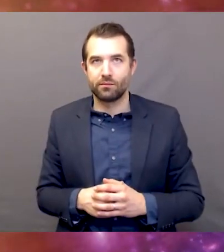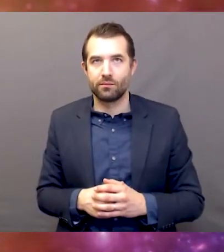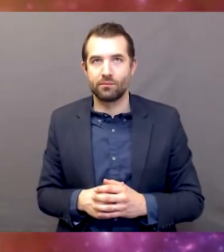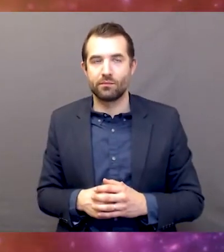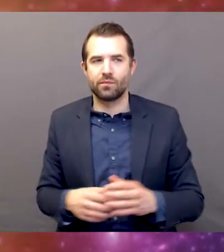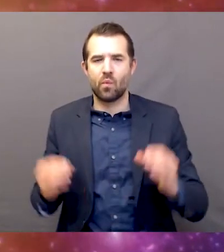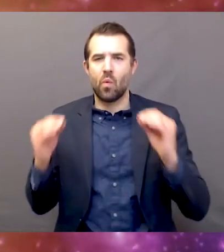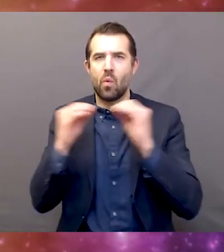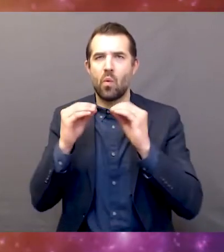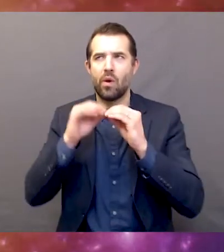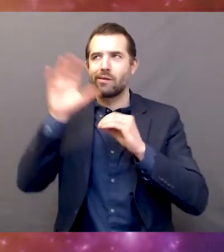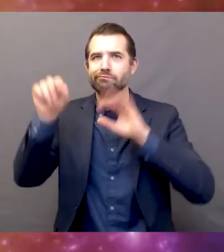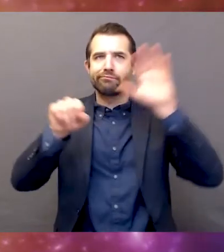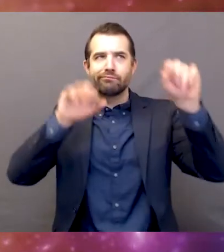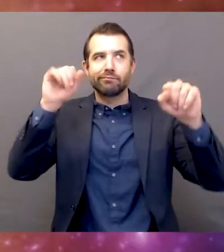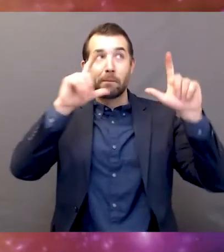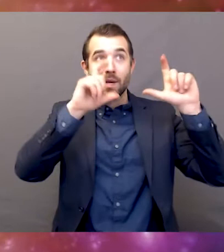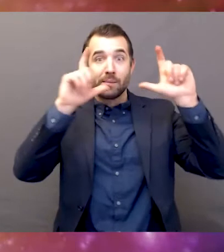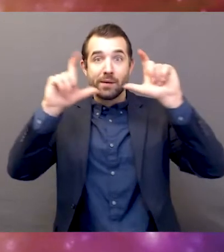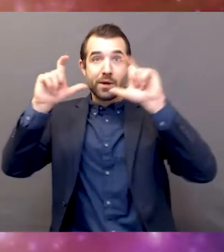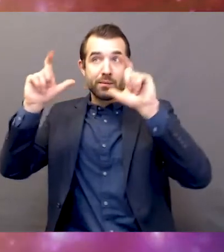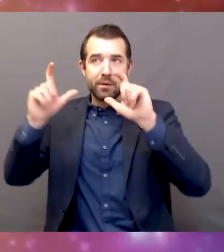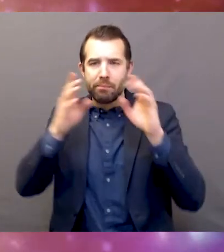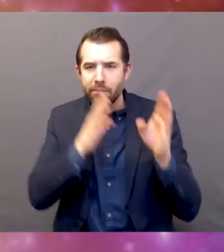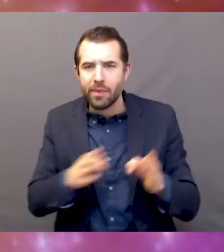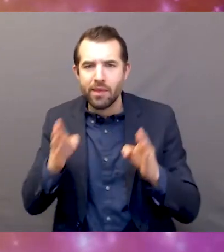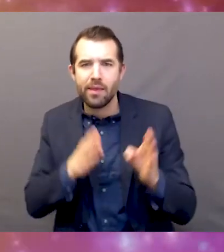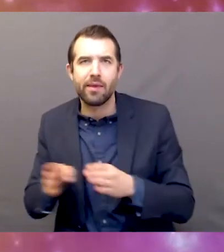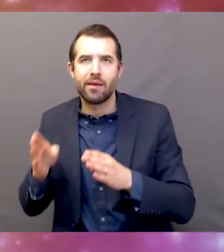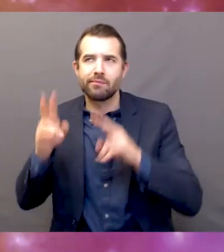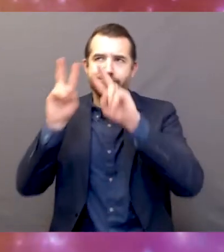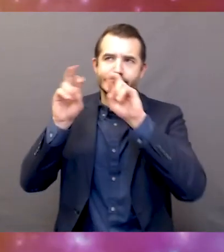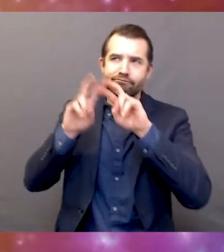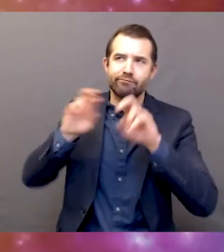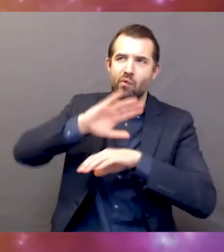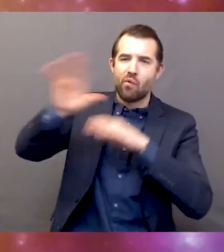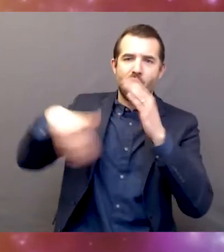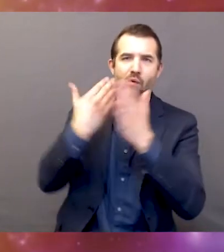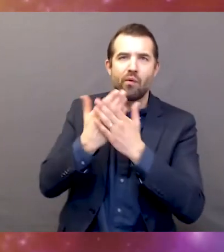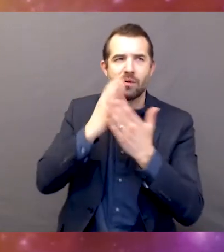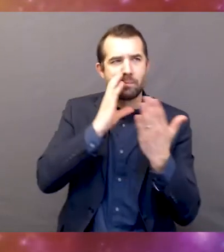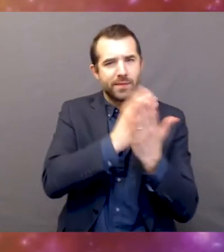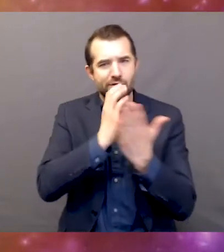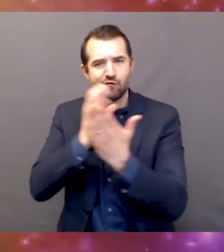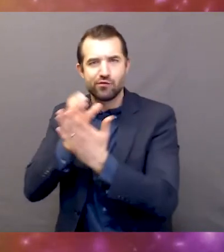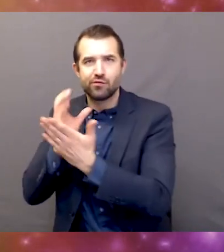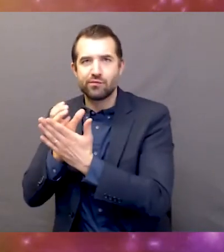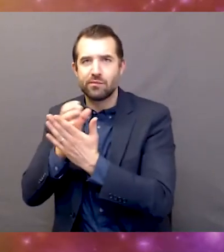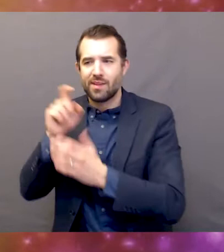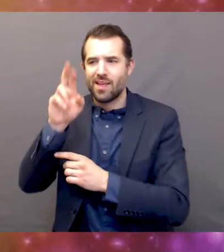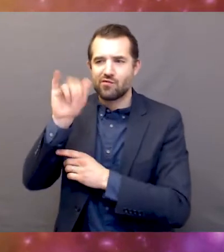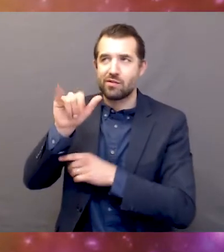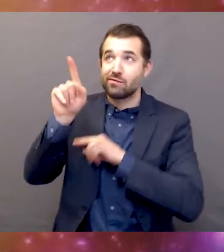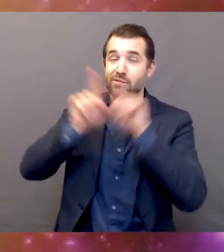observations. At Smithsonian, we both planned and analyzed the observations, and this mission brought X-ray astronomy to the